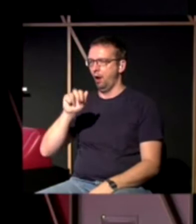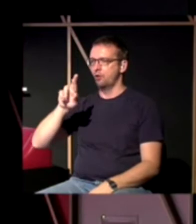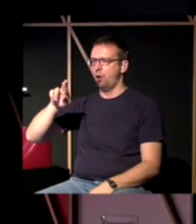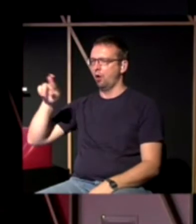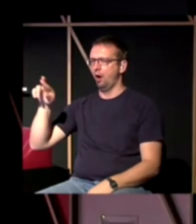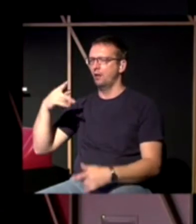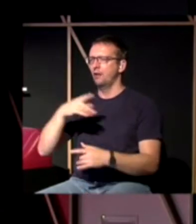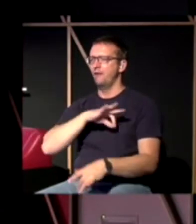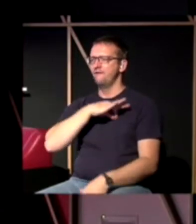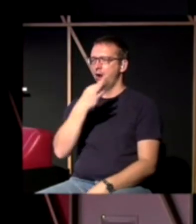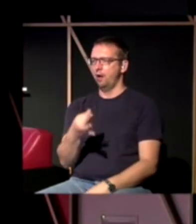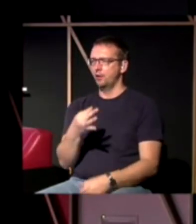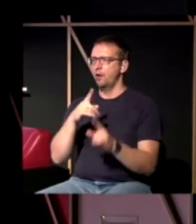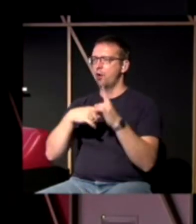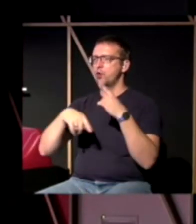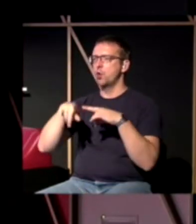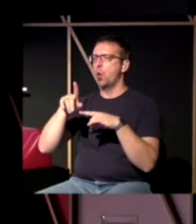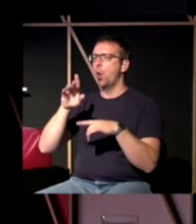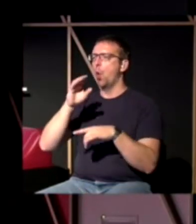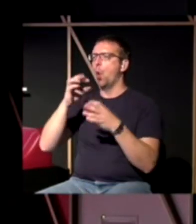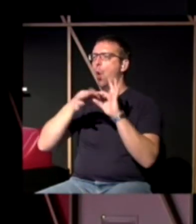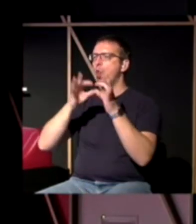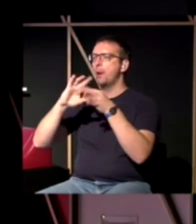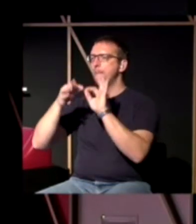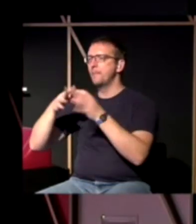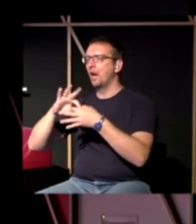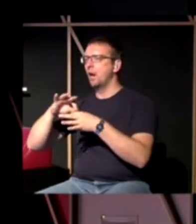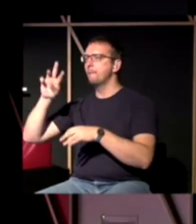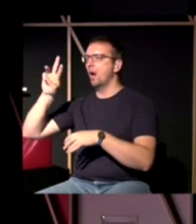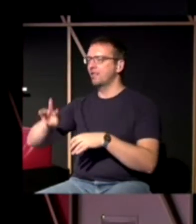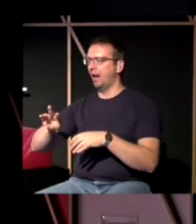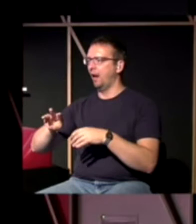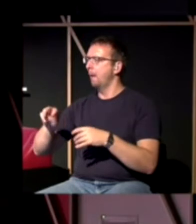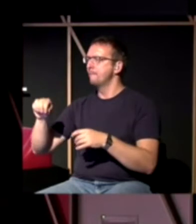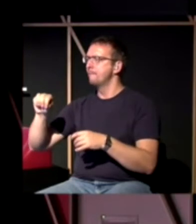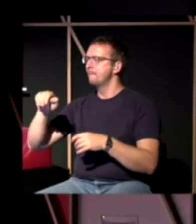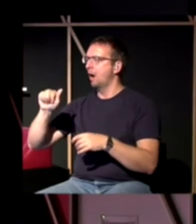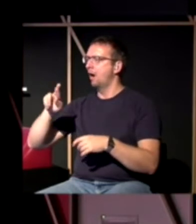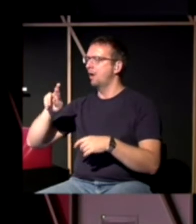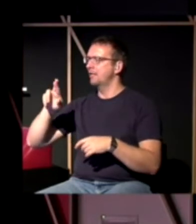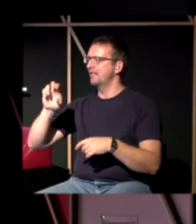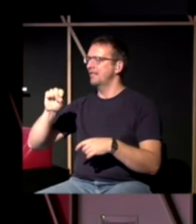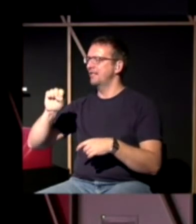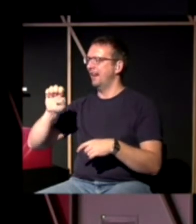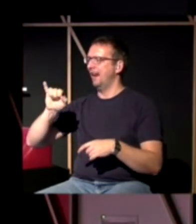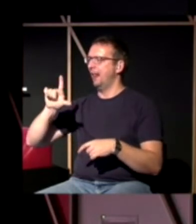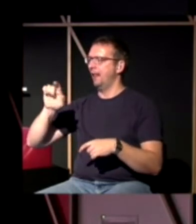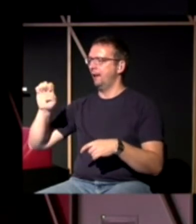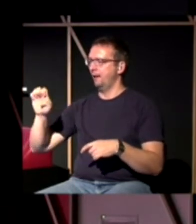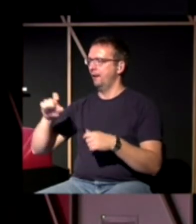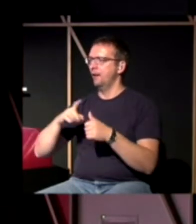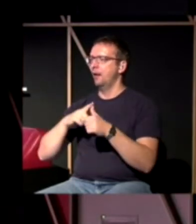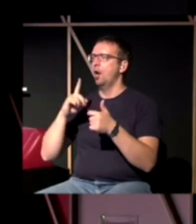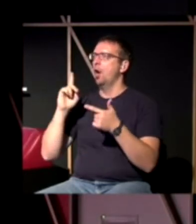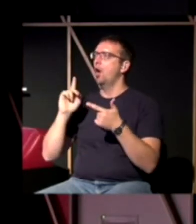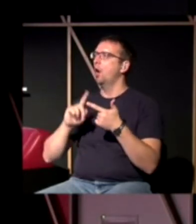France. Julien took part in our training ahead of UEFA Euro 2016 and has continued to provide the service in Marseille